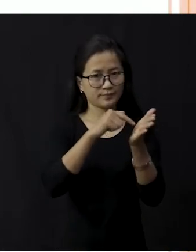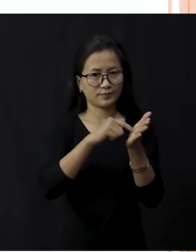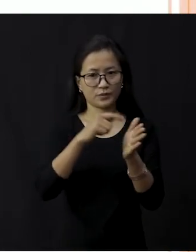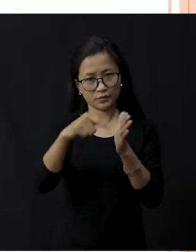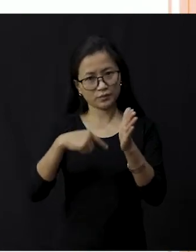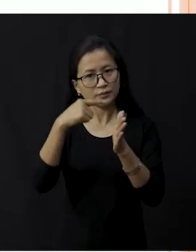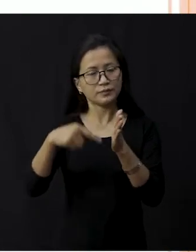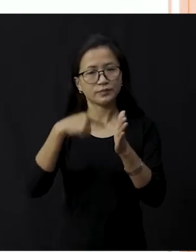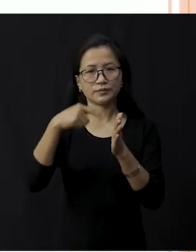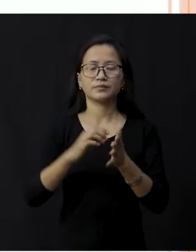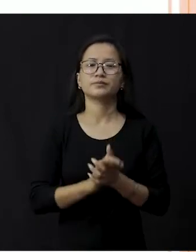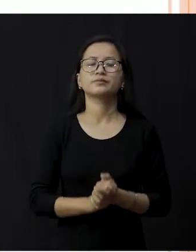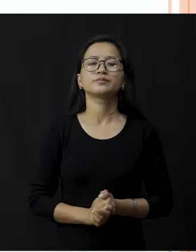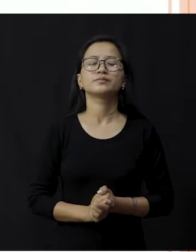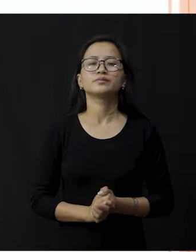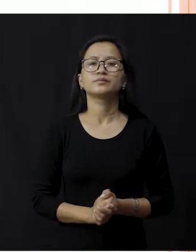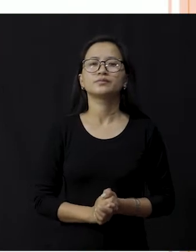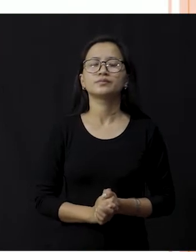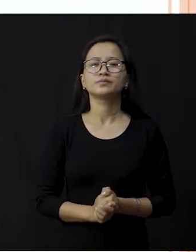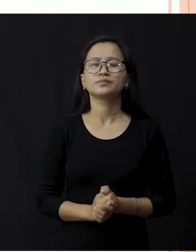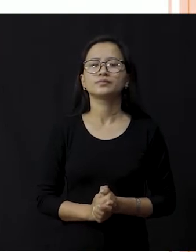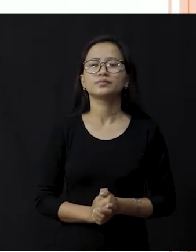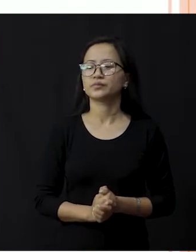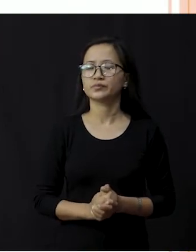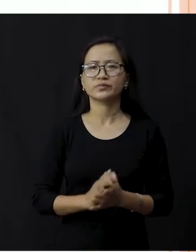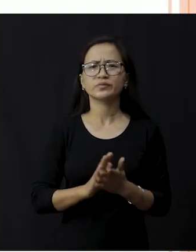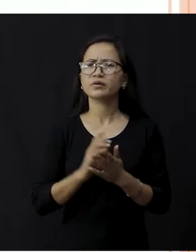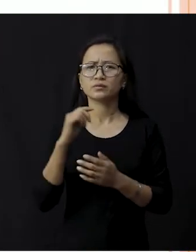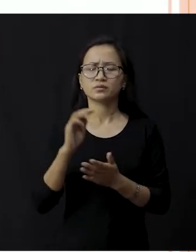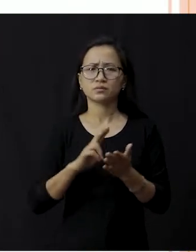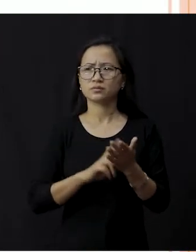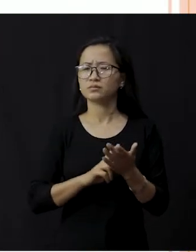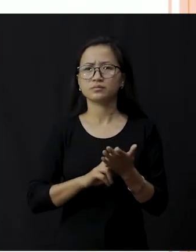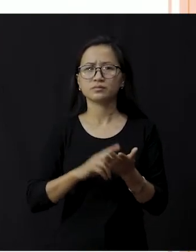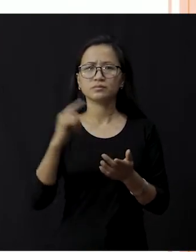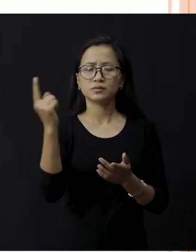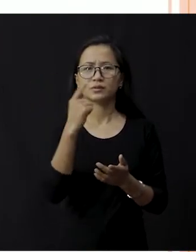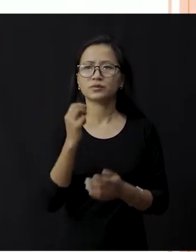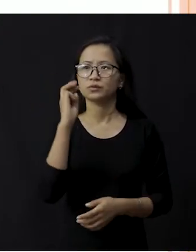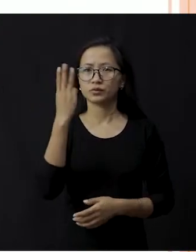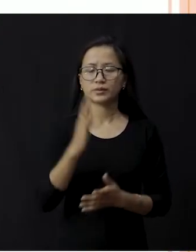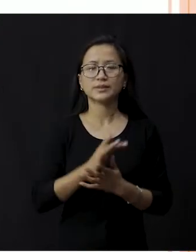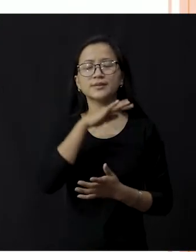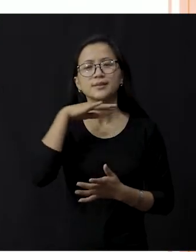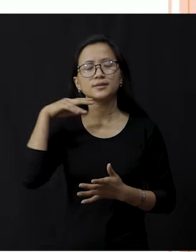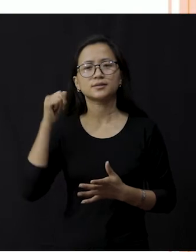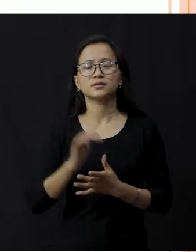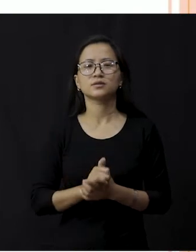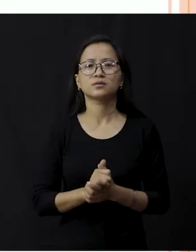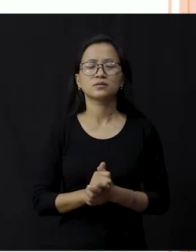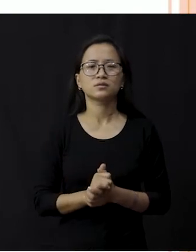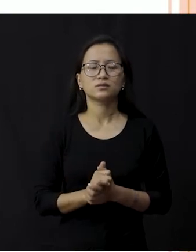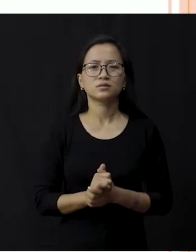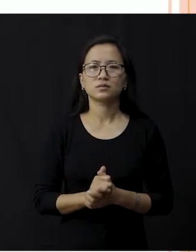Okay. So our national flag has three colors. Our national flag has three colors. So